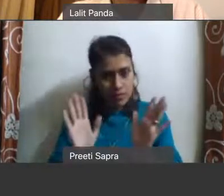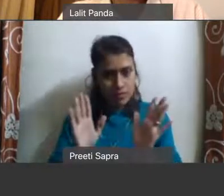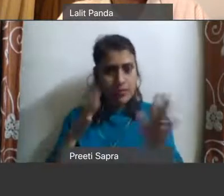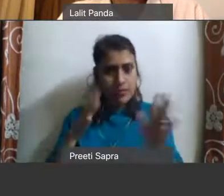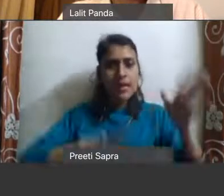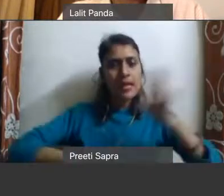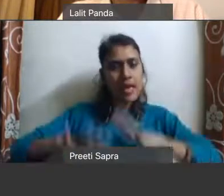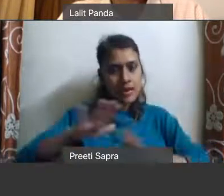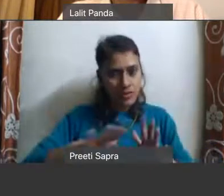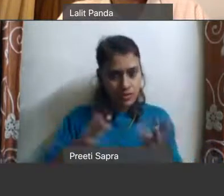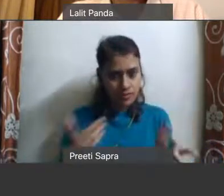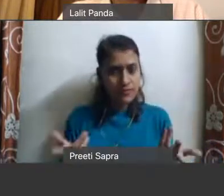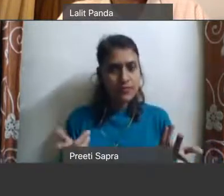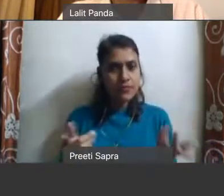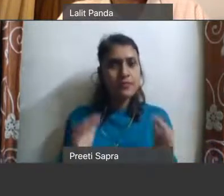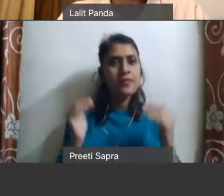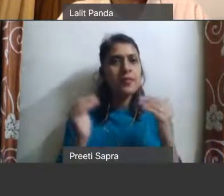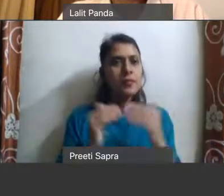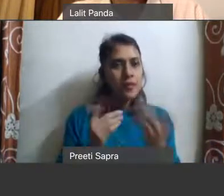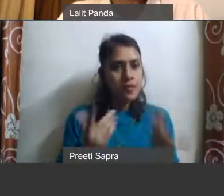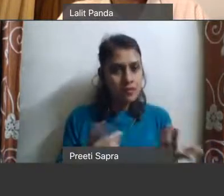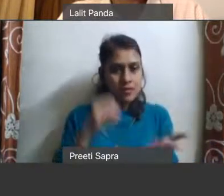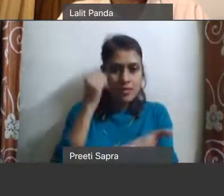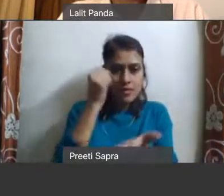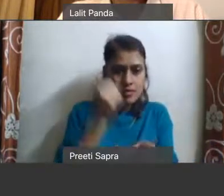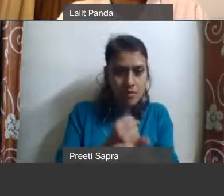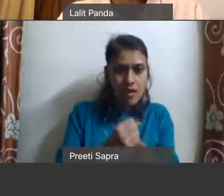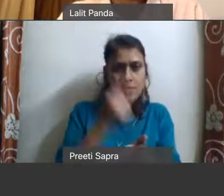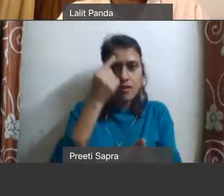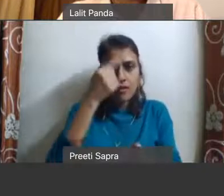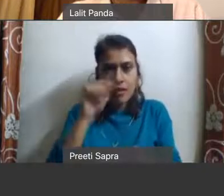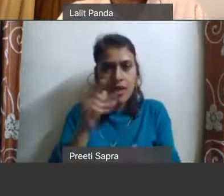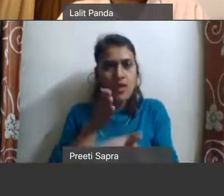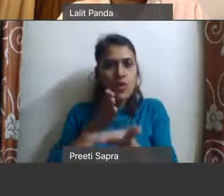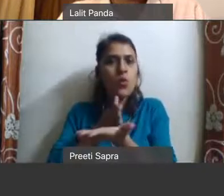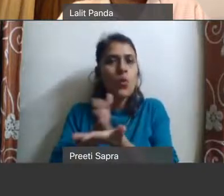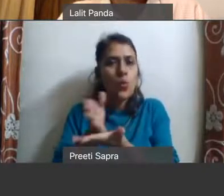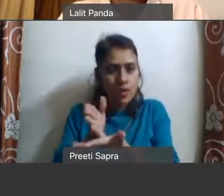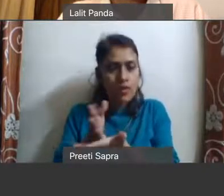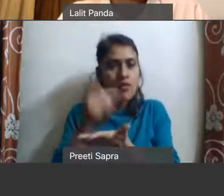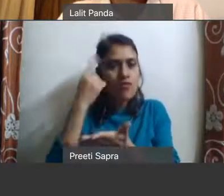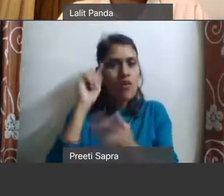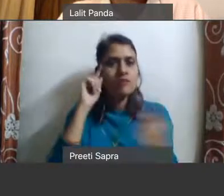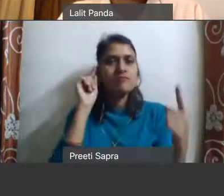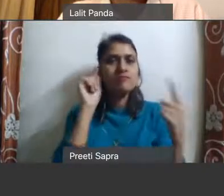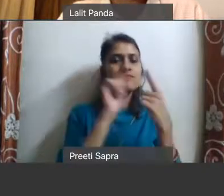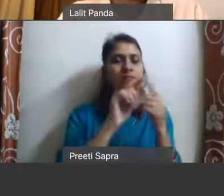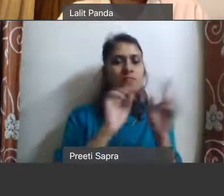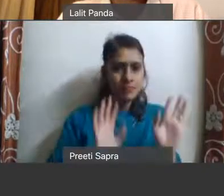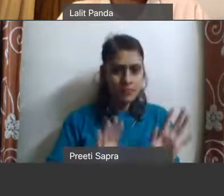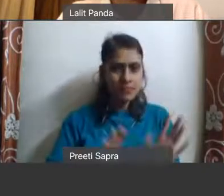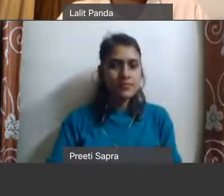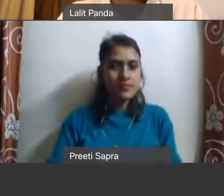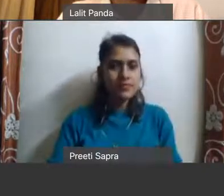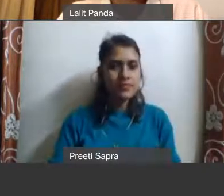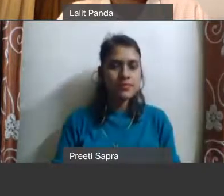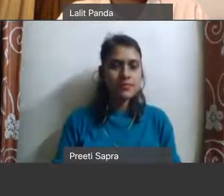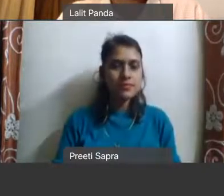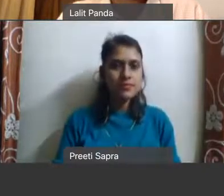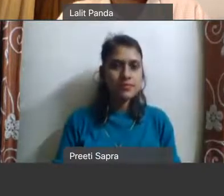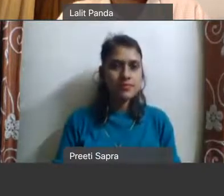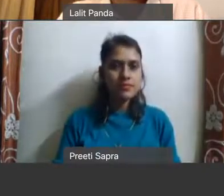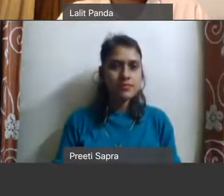action meets the right kind of classification for its purpose, right? Because I don't